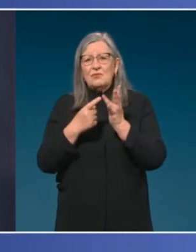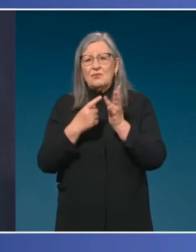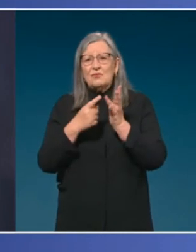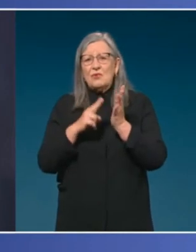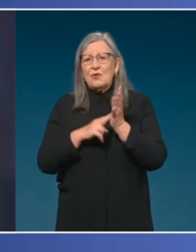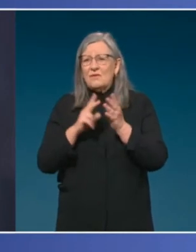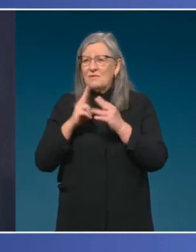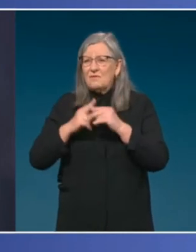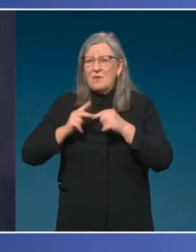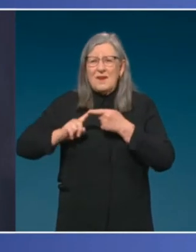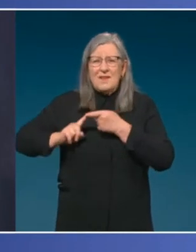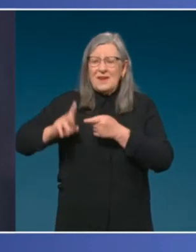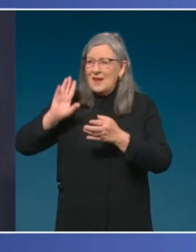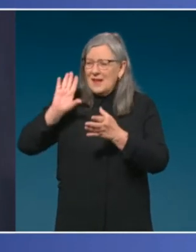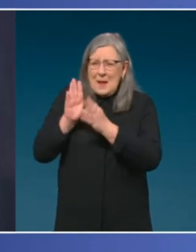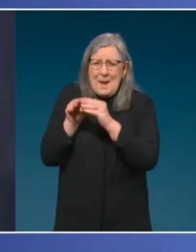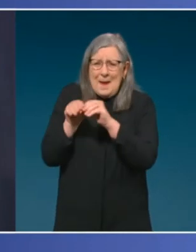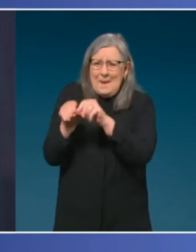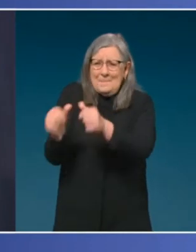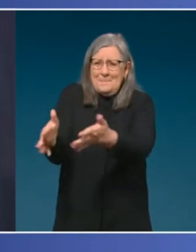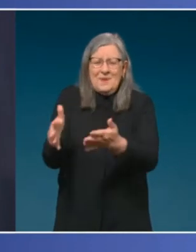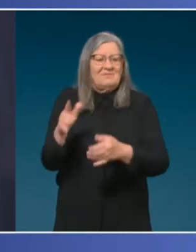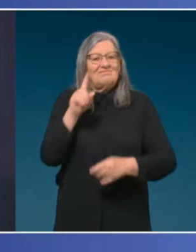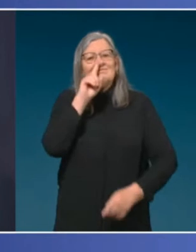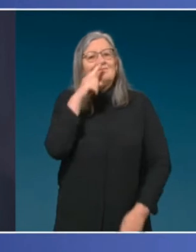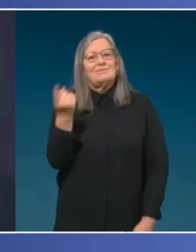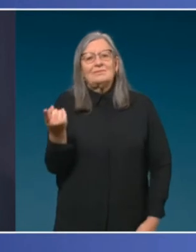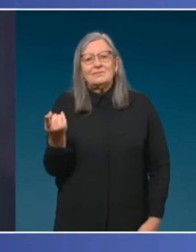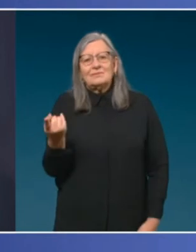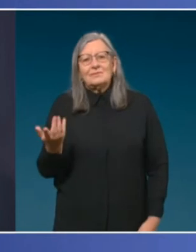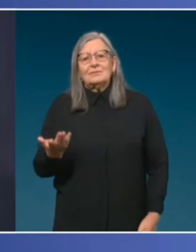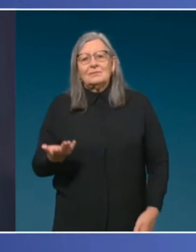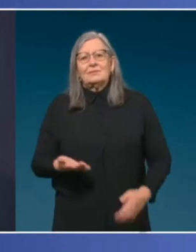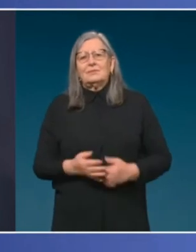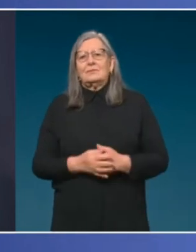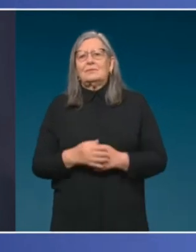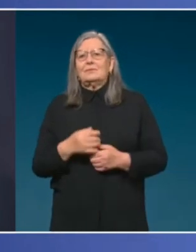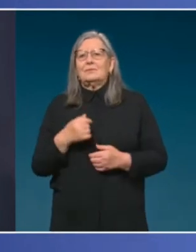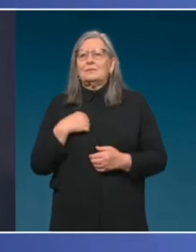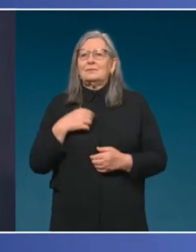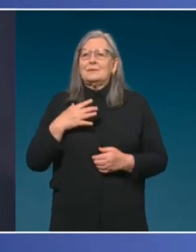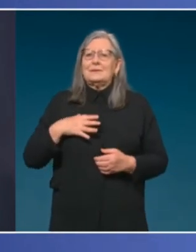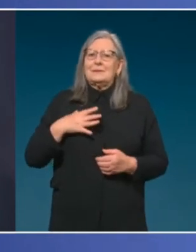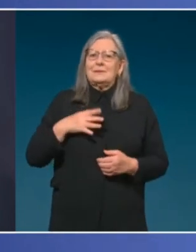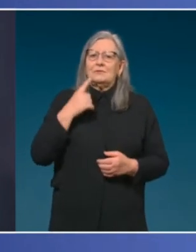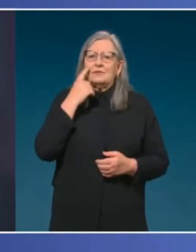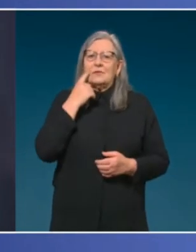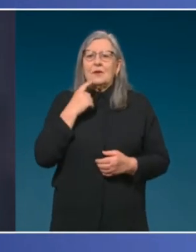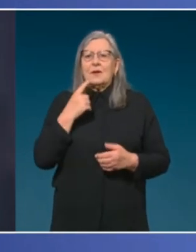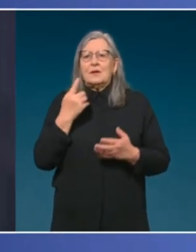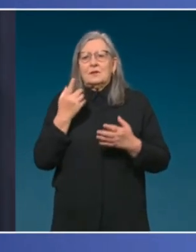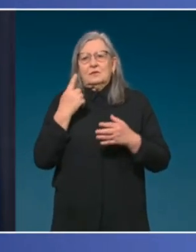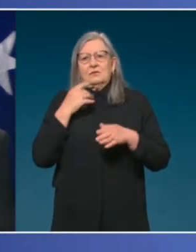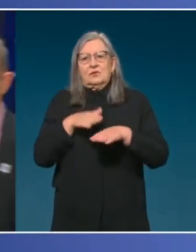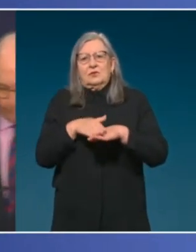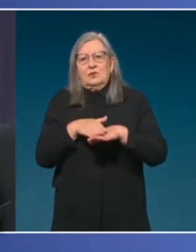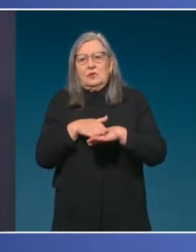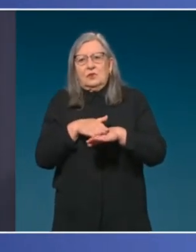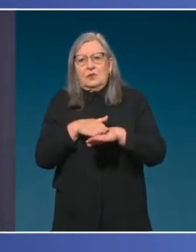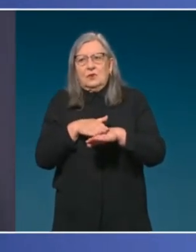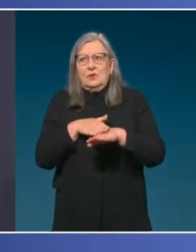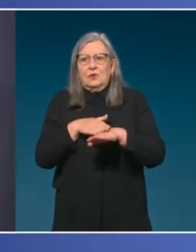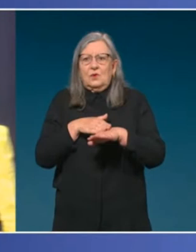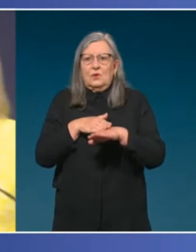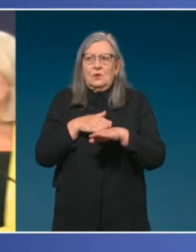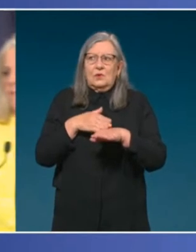down that introduction, and all of the measures that have been introduced will assist with that. We'll start with David and then